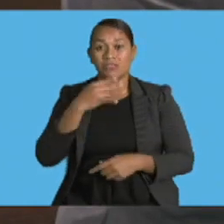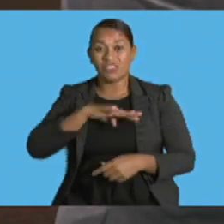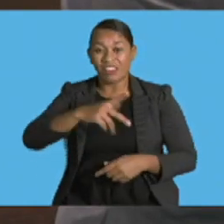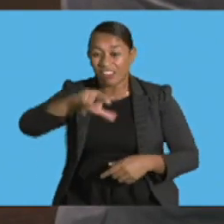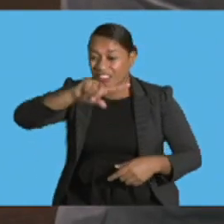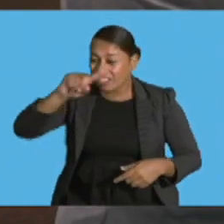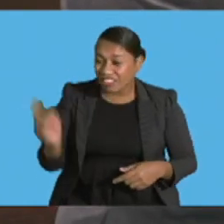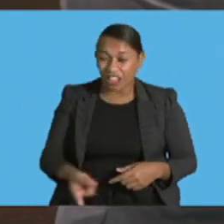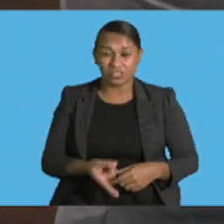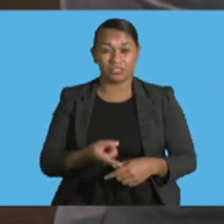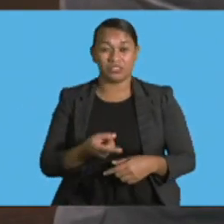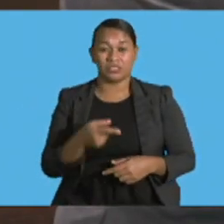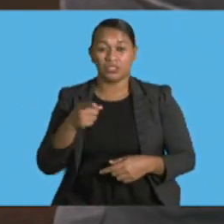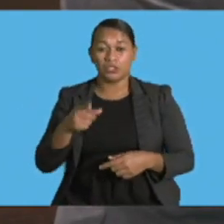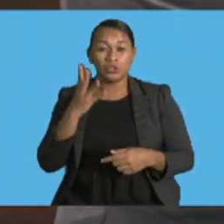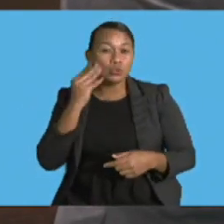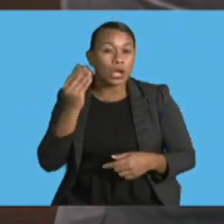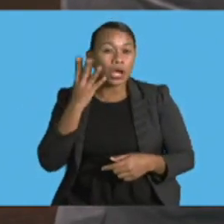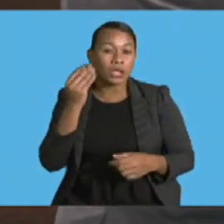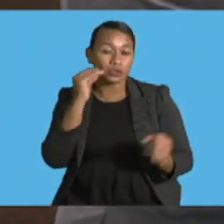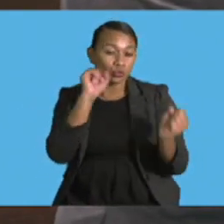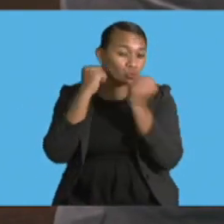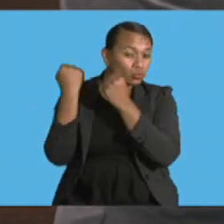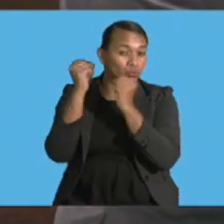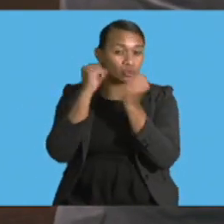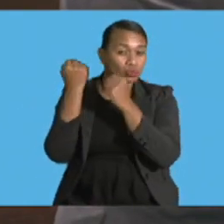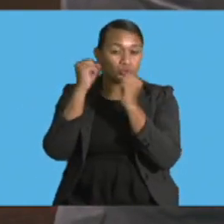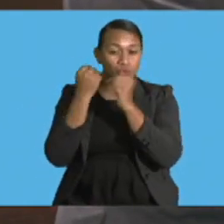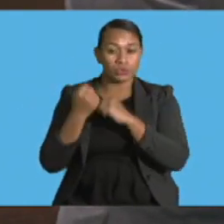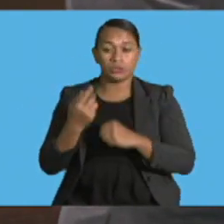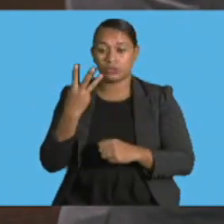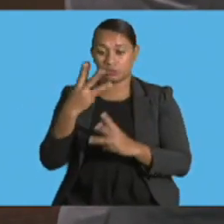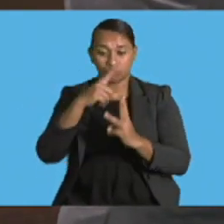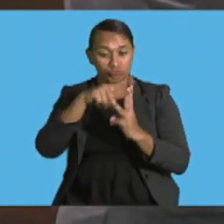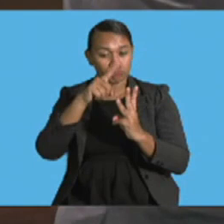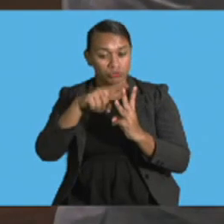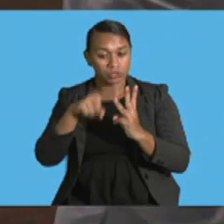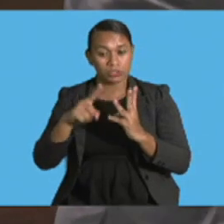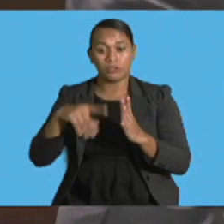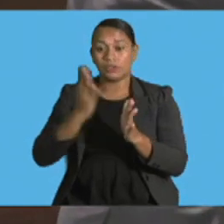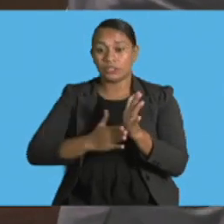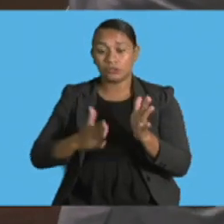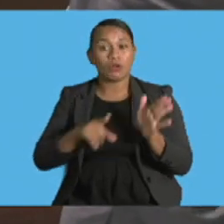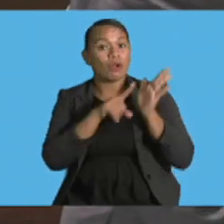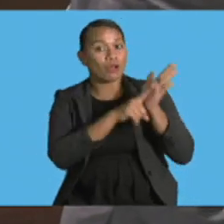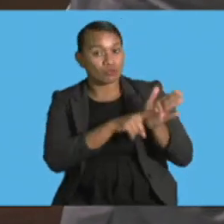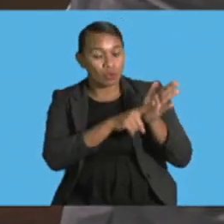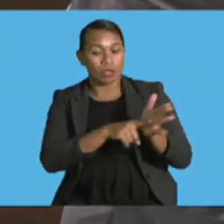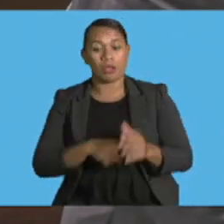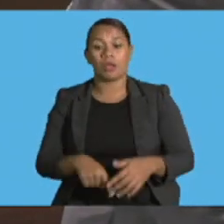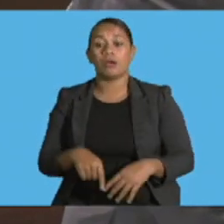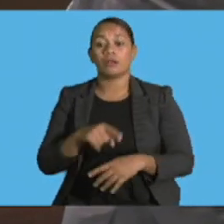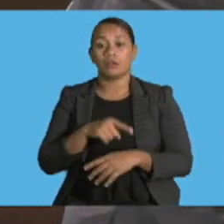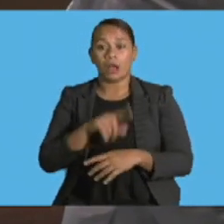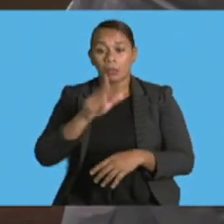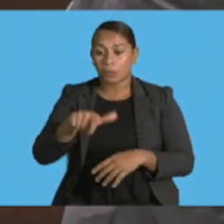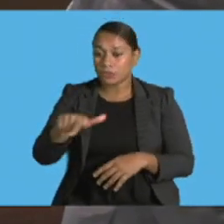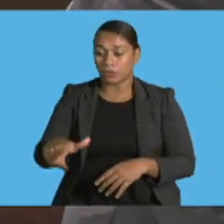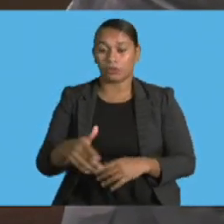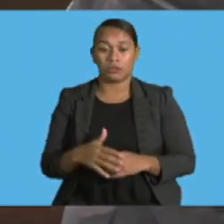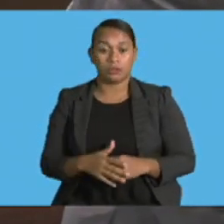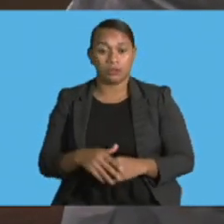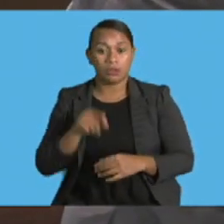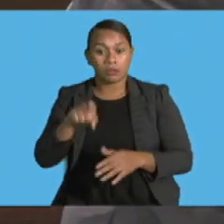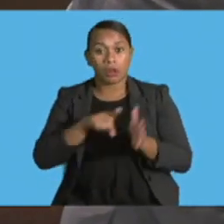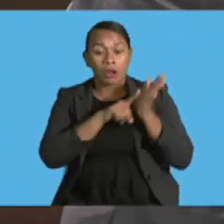38,365 tons of sugar made for all three mills. The Lautoka mill is crushing 250 tons of cane